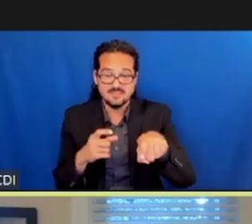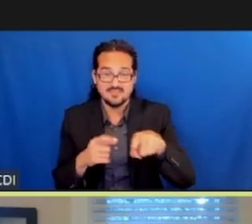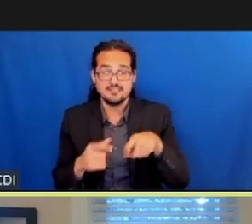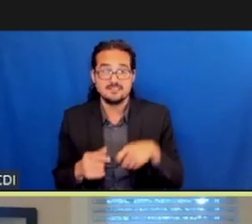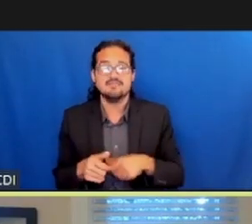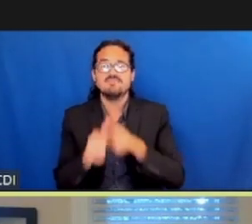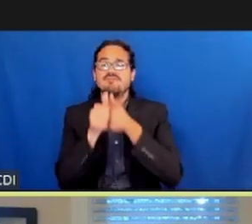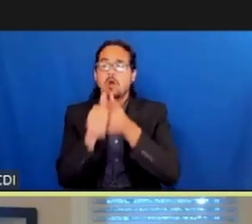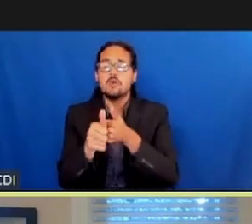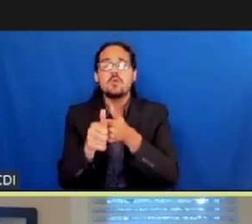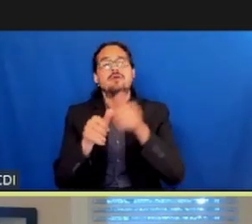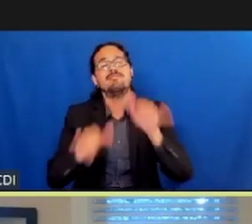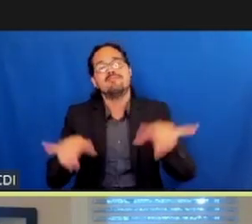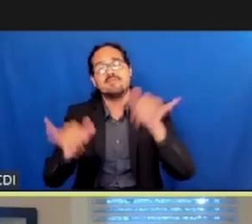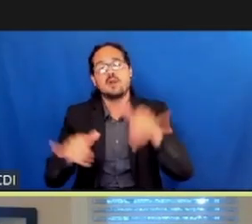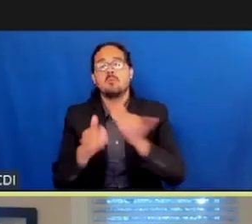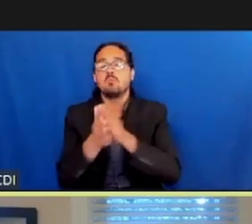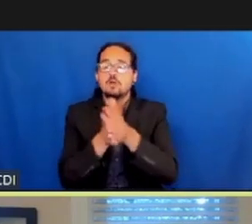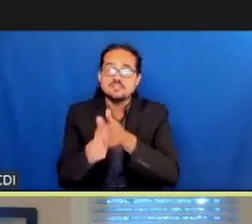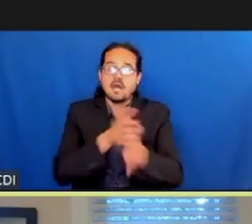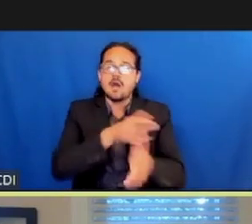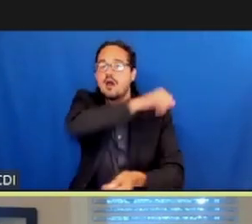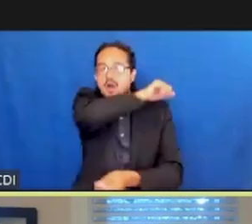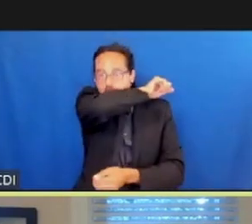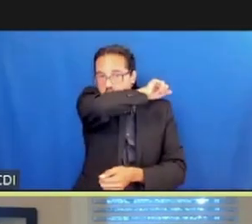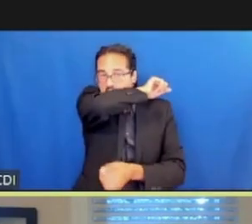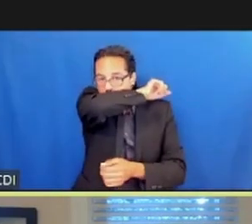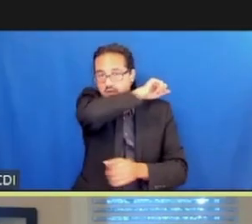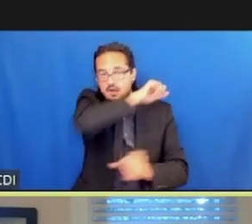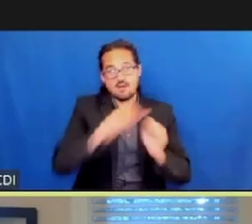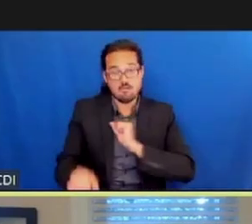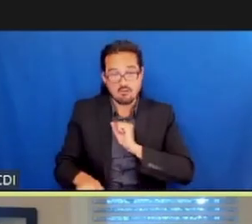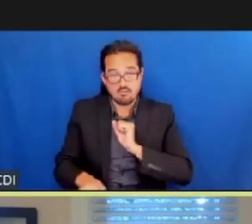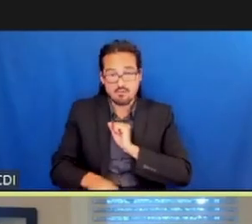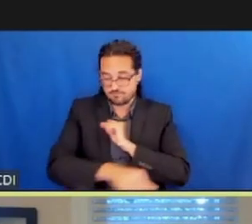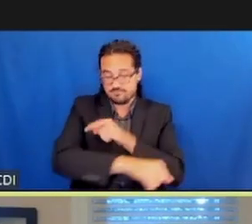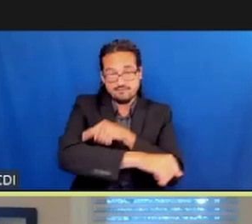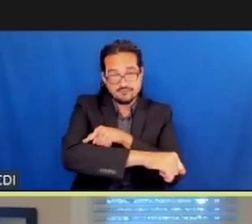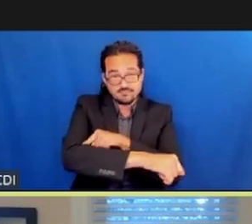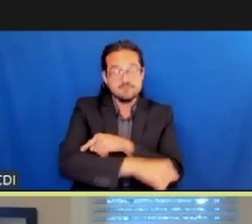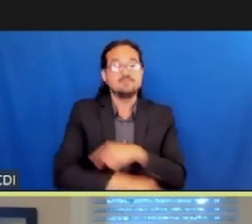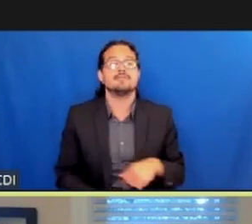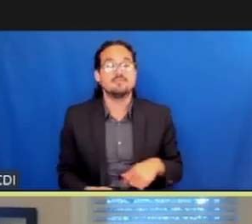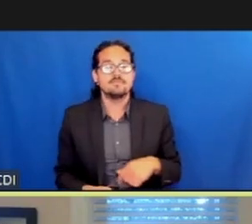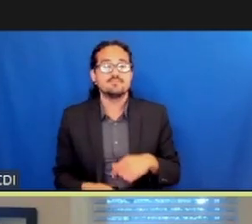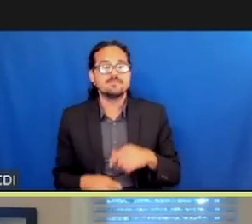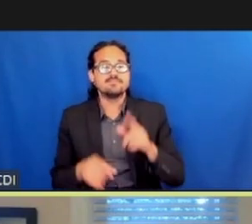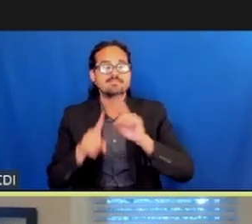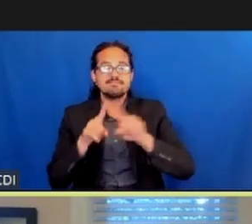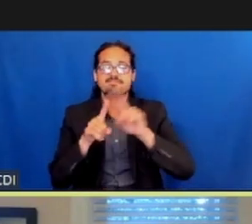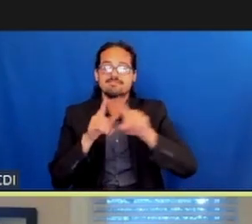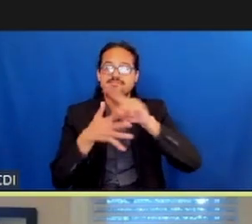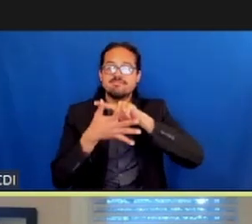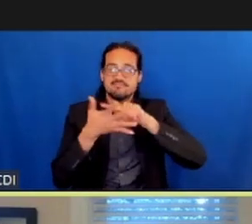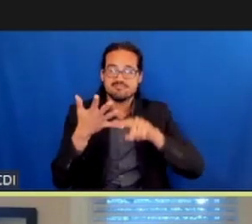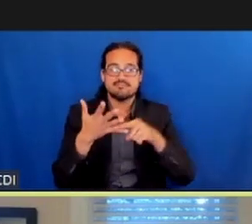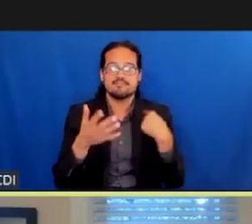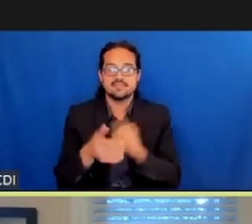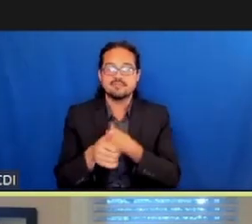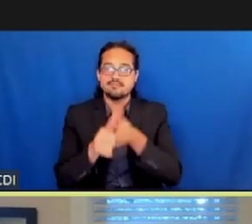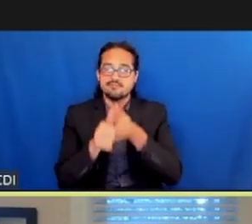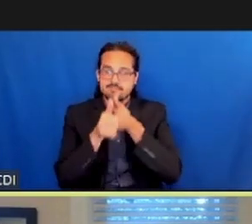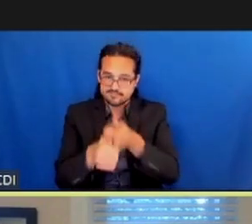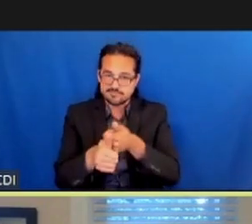we have adequate cleaning and ventilation. We don't believe this disease is transmitted by fomites, so the deep intensive cleaning that was recommended before